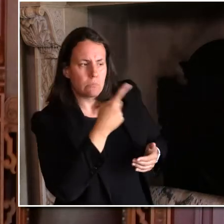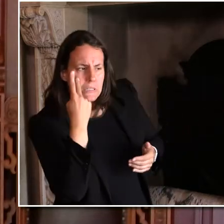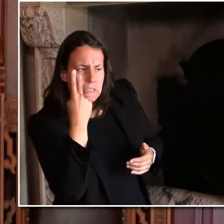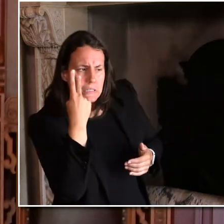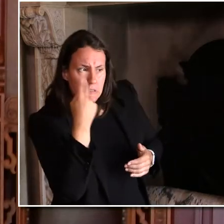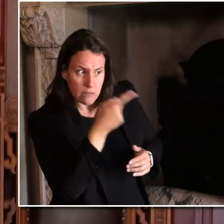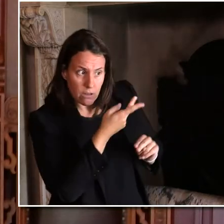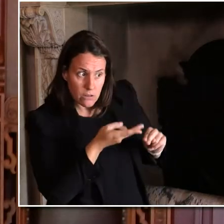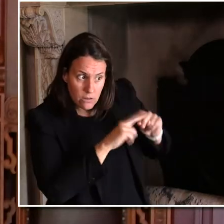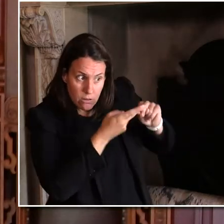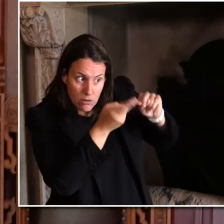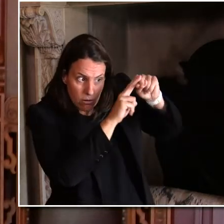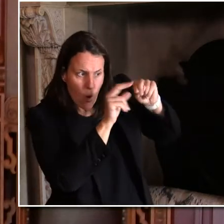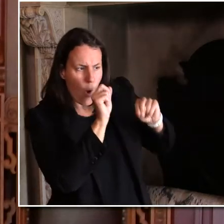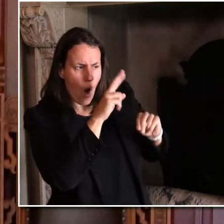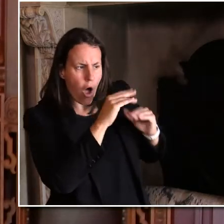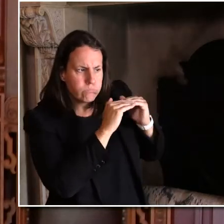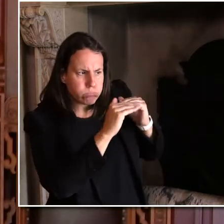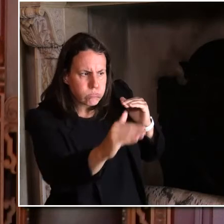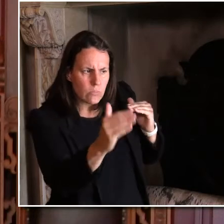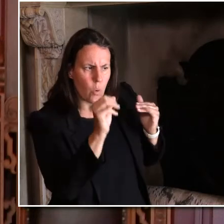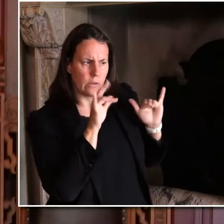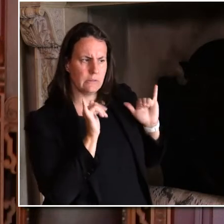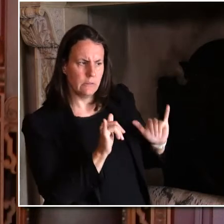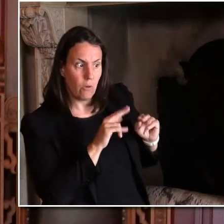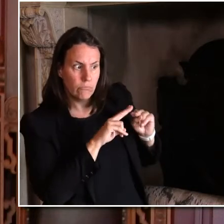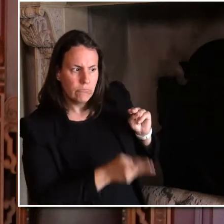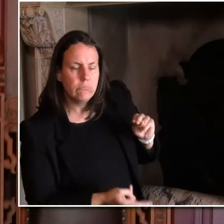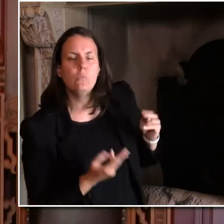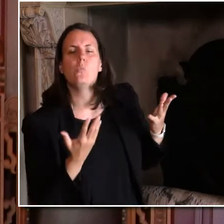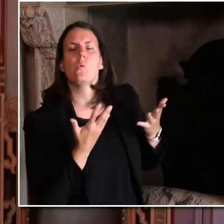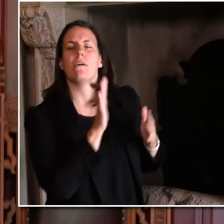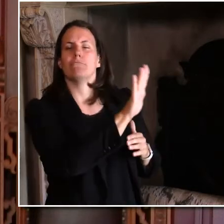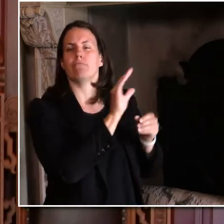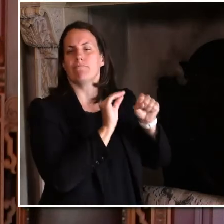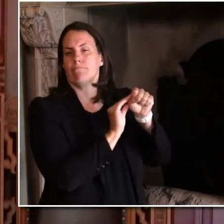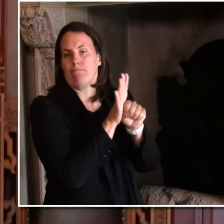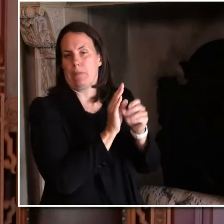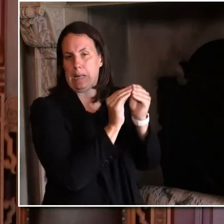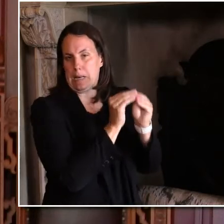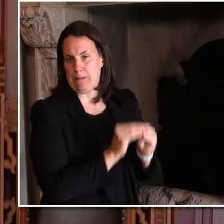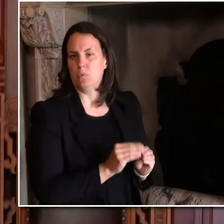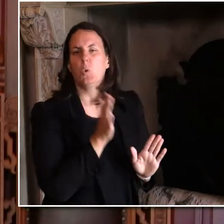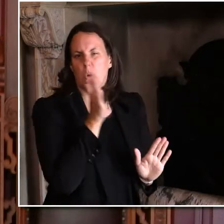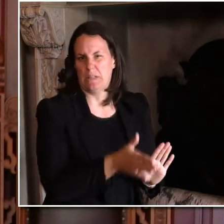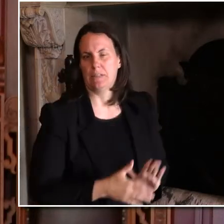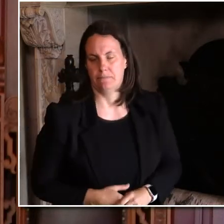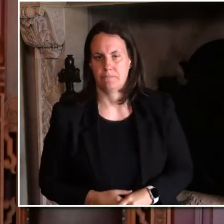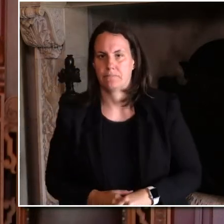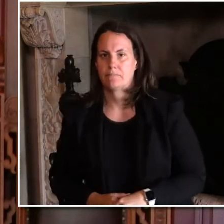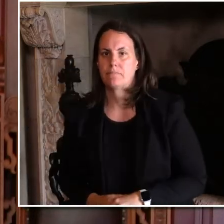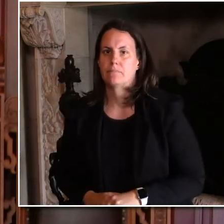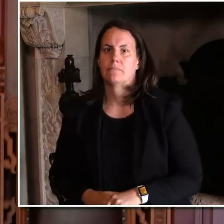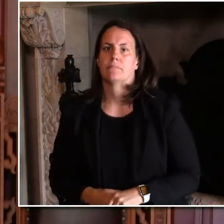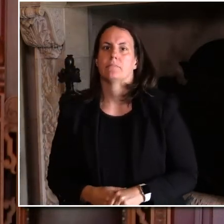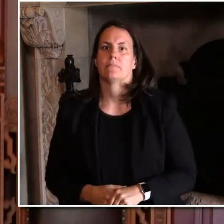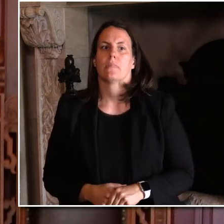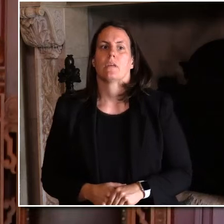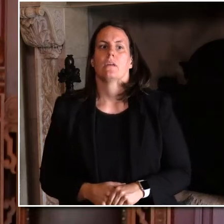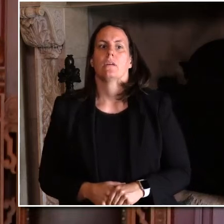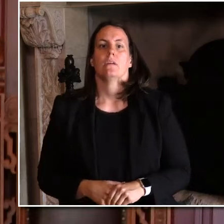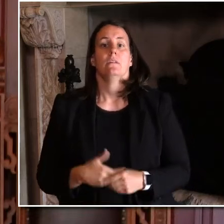transmission before we've had a chance to detect it through our more traditional ways. And in doing so, the goal is to be able